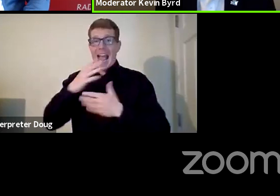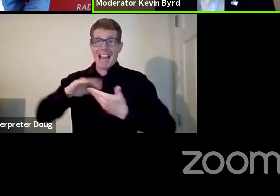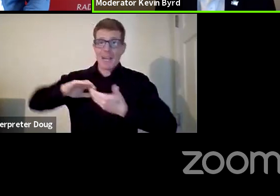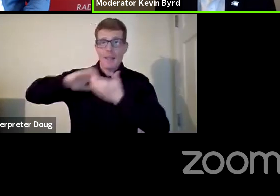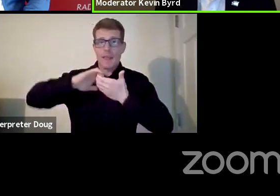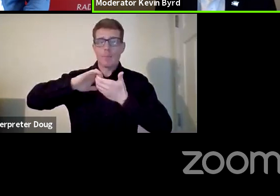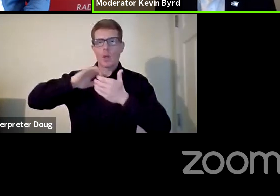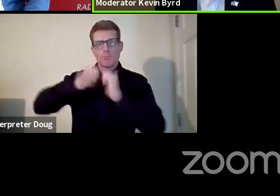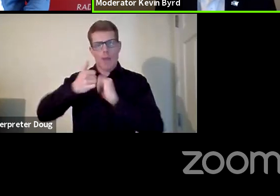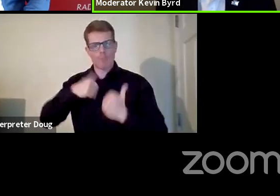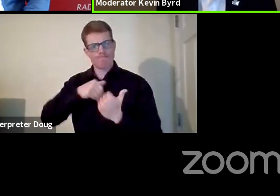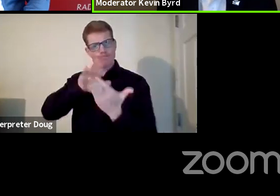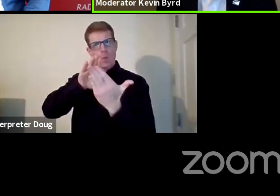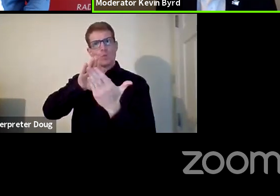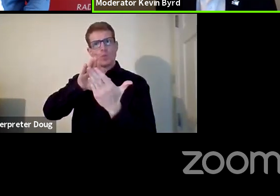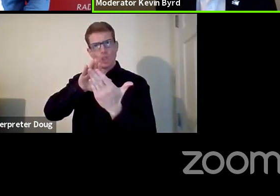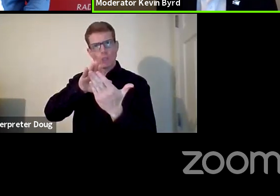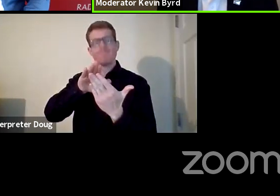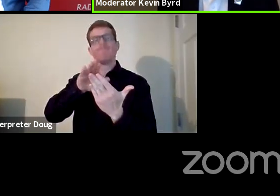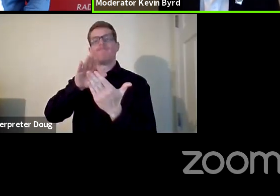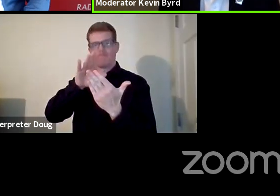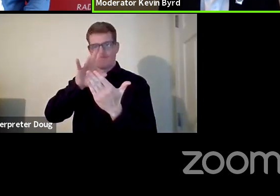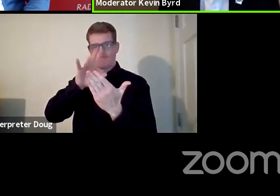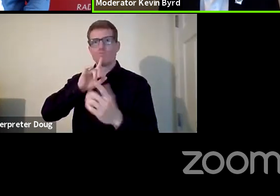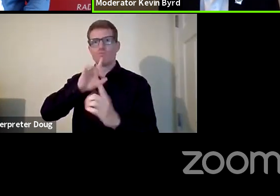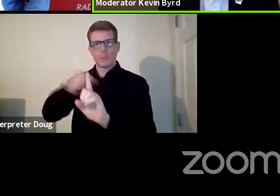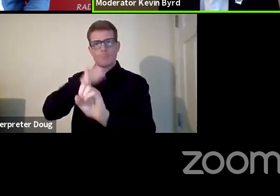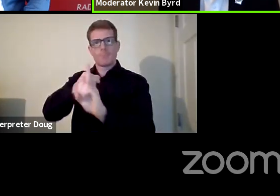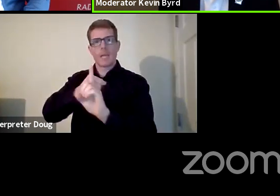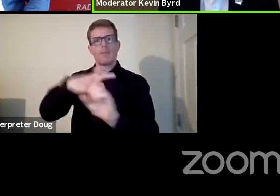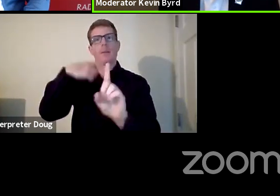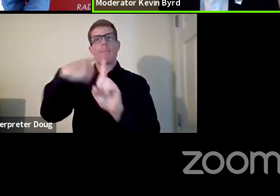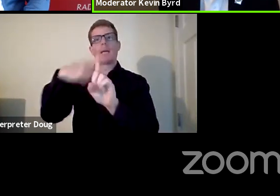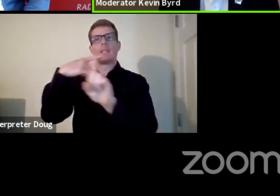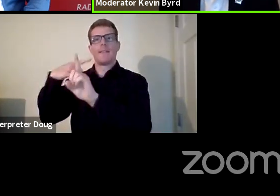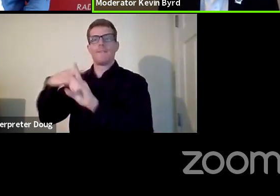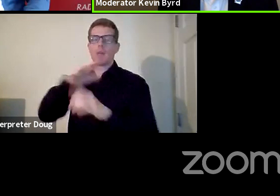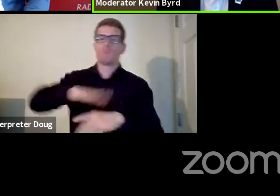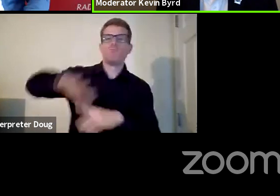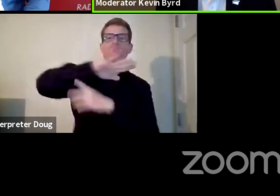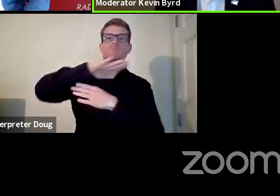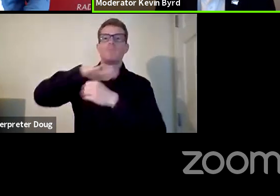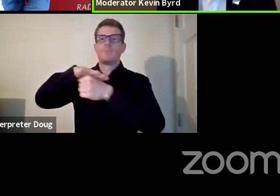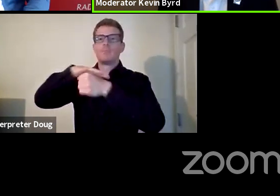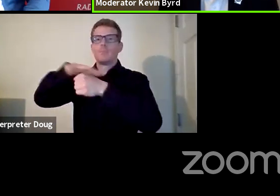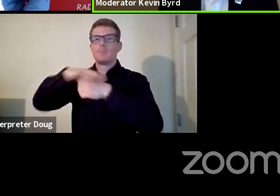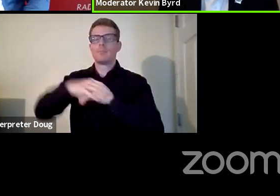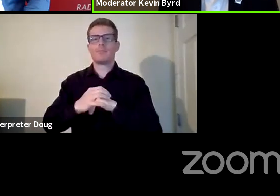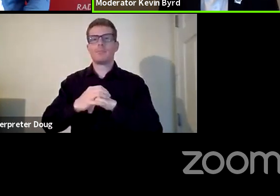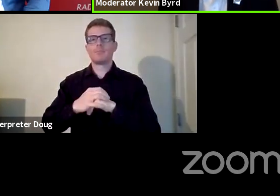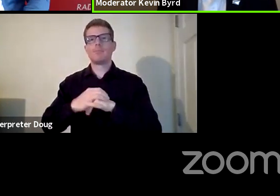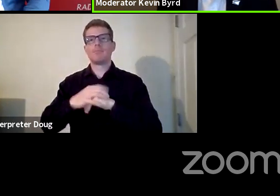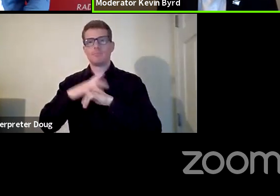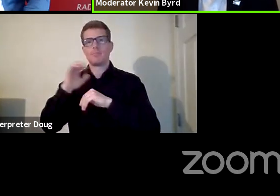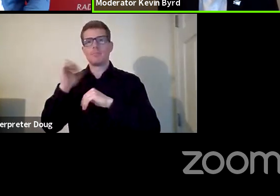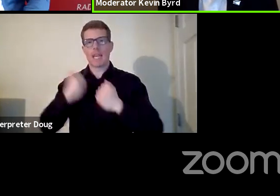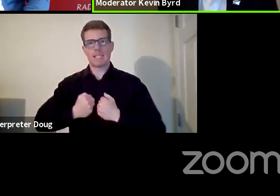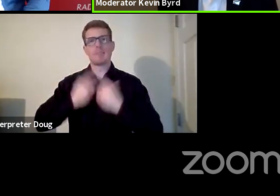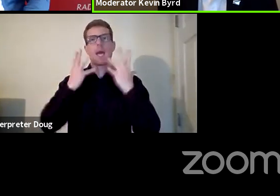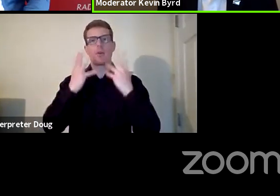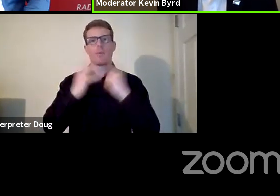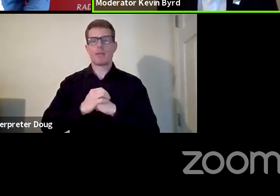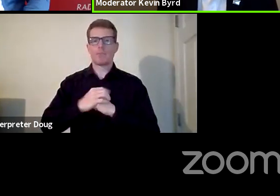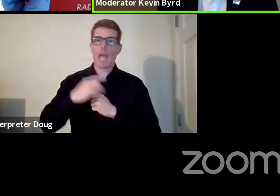on the overall well-being of the region and serves as an inspiration. I consider myself extremely fortunate to call the New River Valley